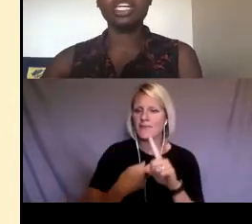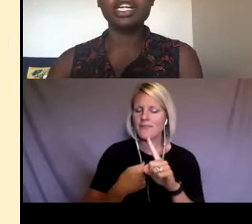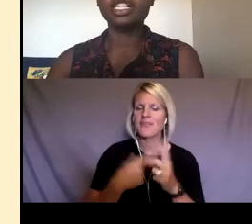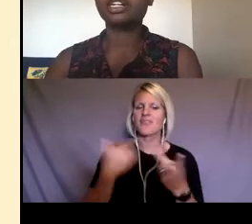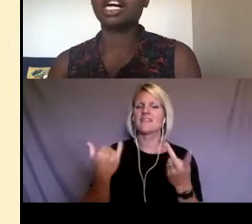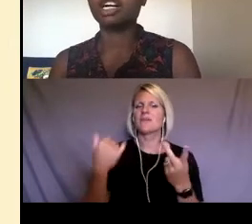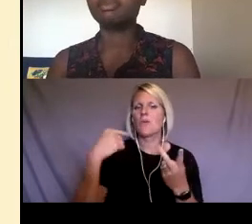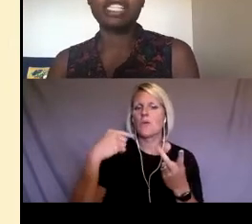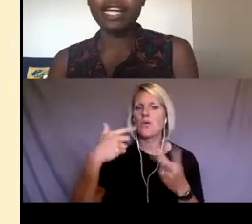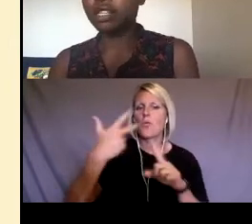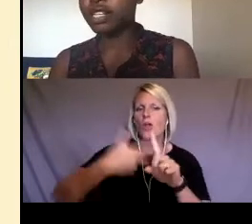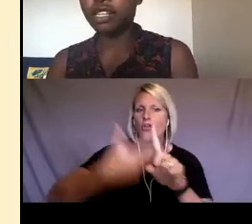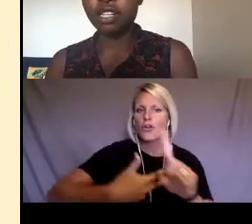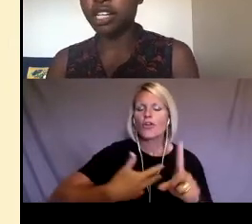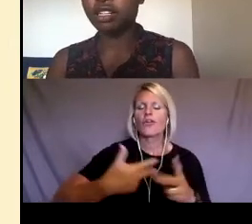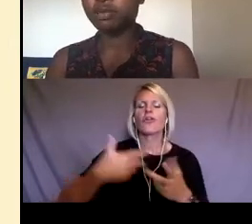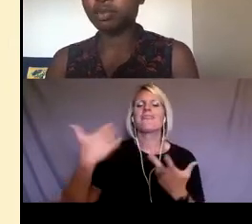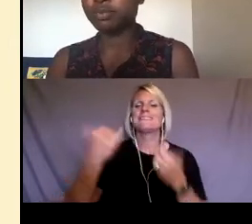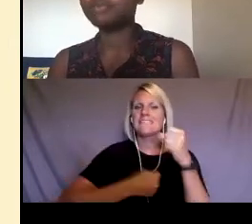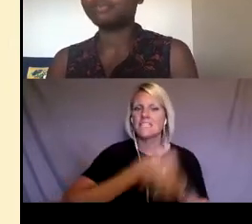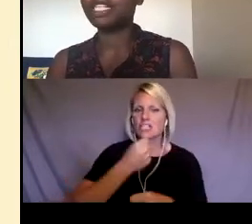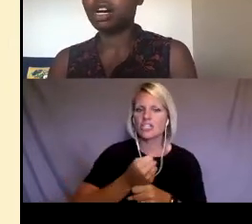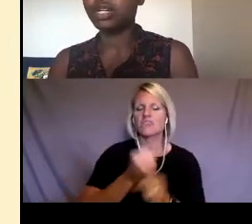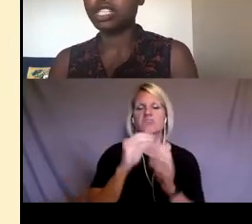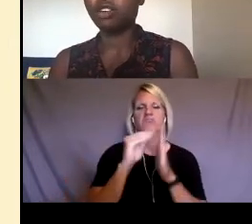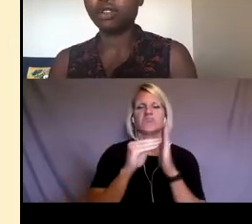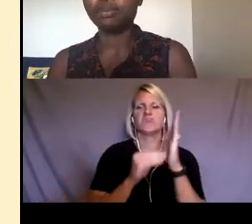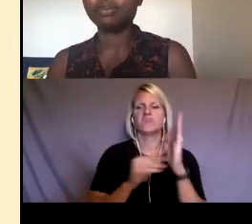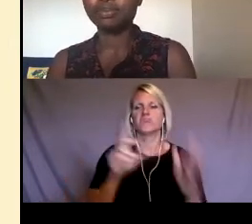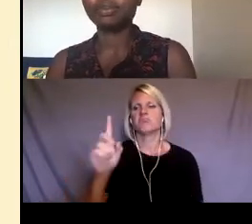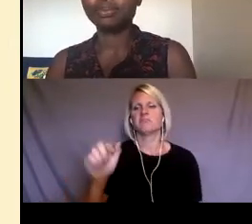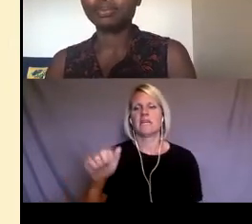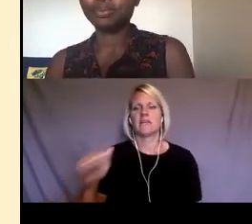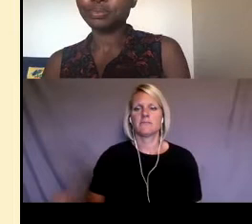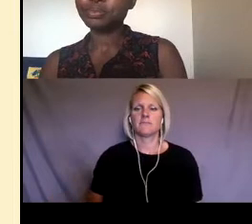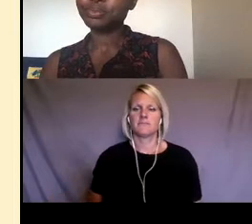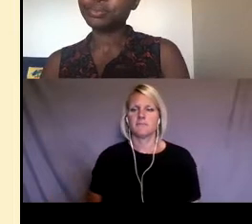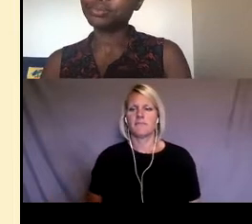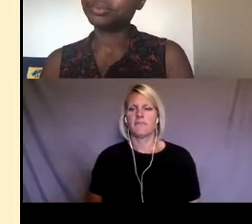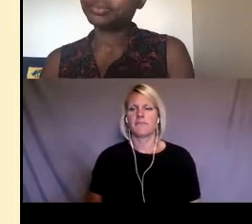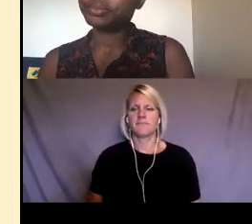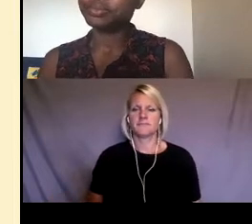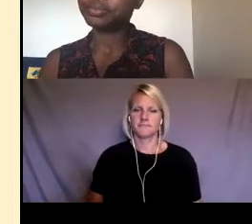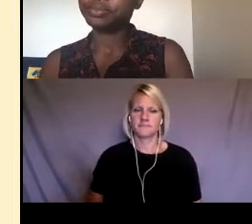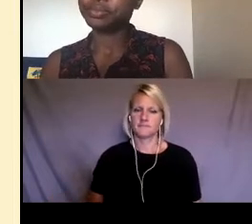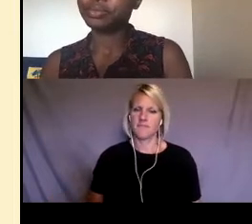this year. Data. It's always helpful. Is this